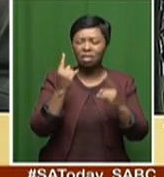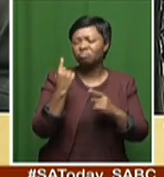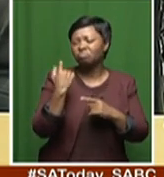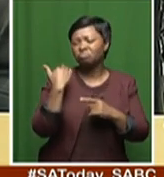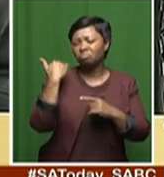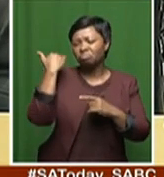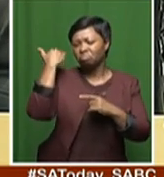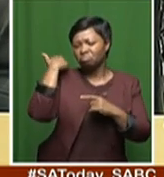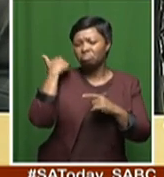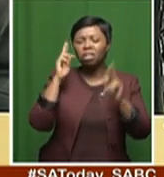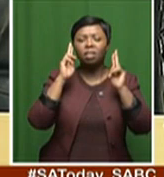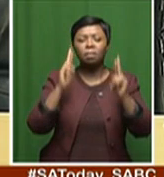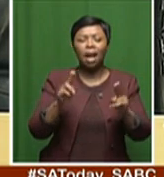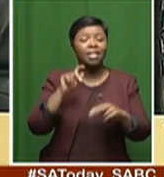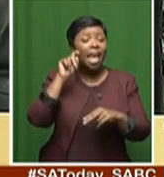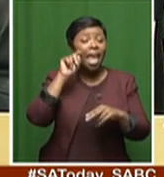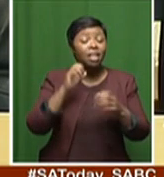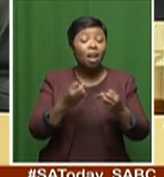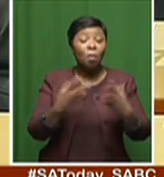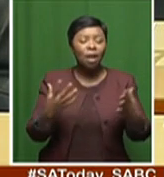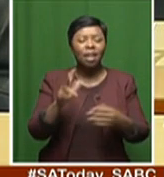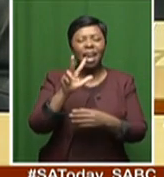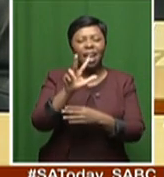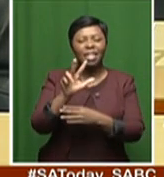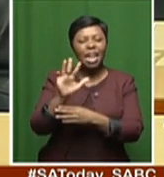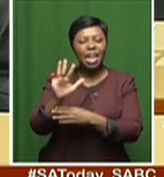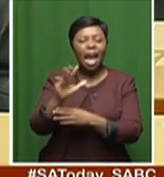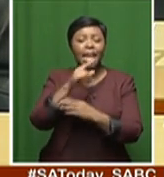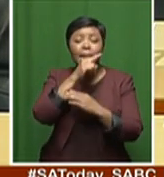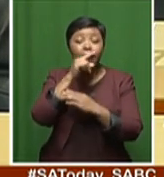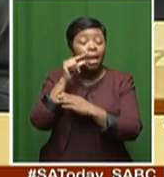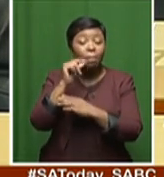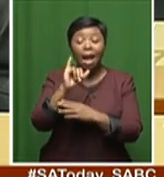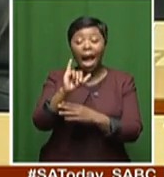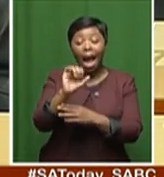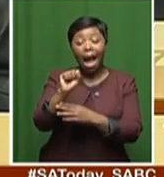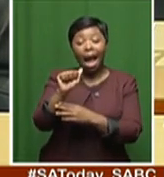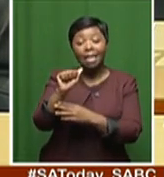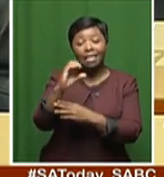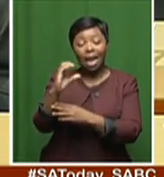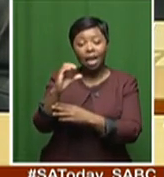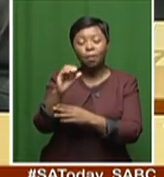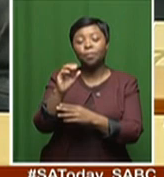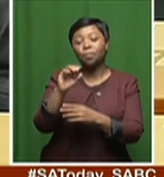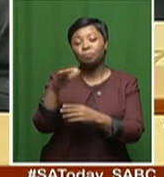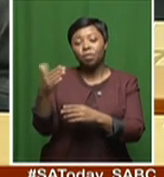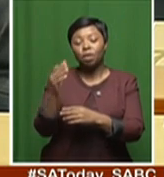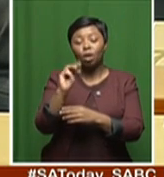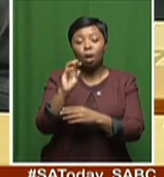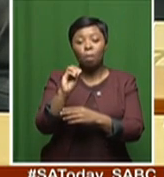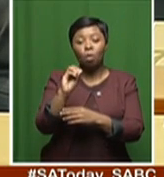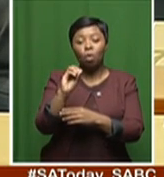of 89, and that was Mr. Isaac Mohase. And I do so to pay